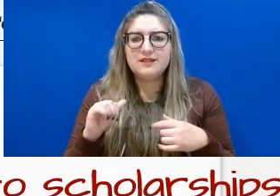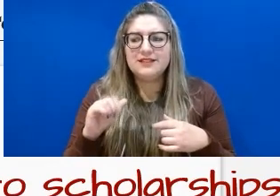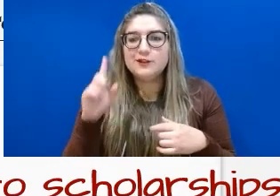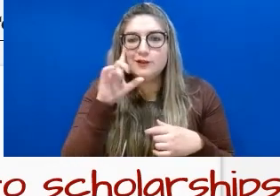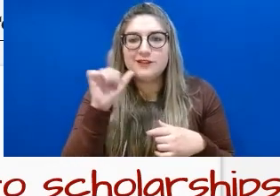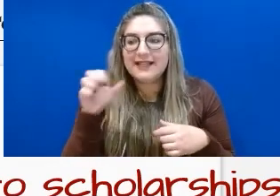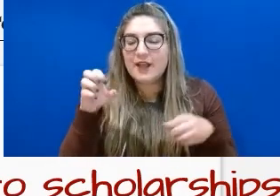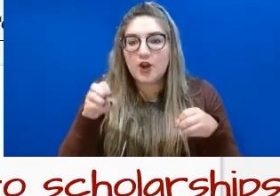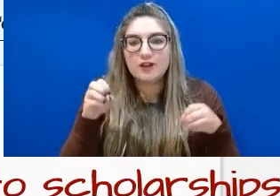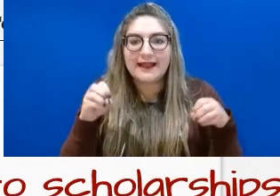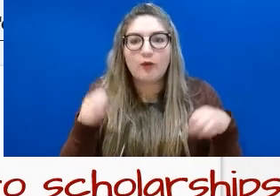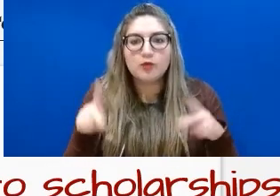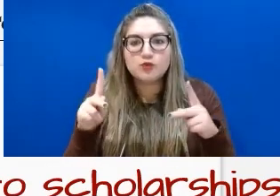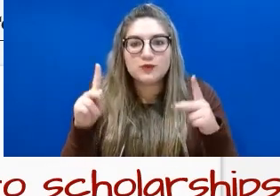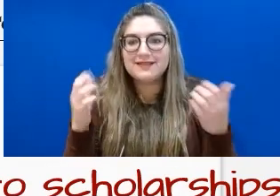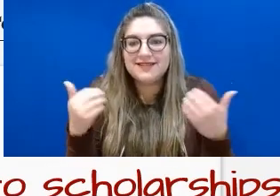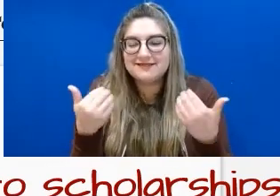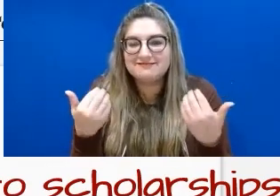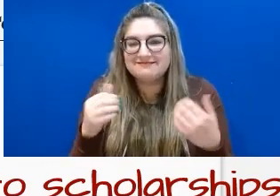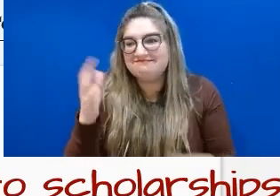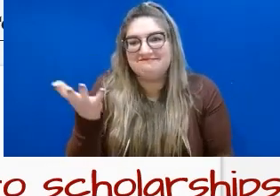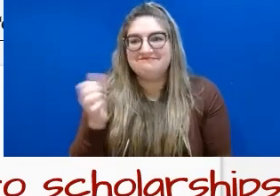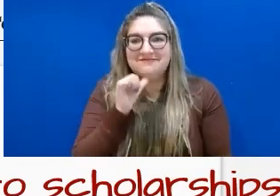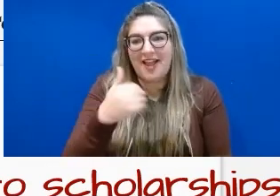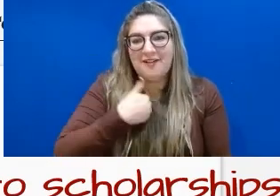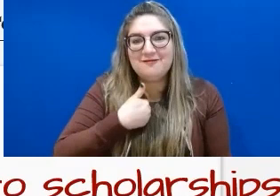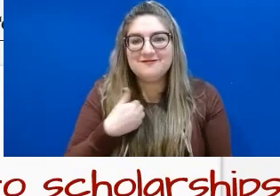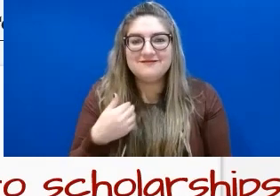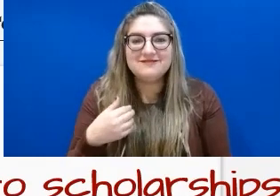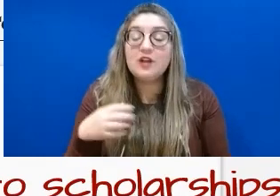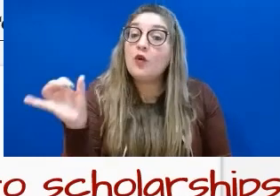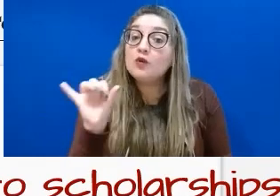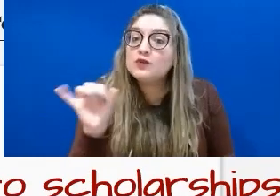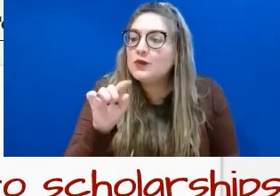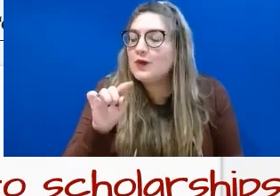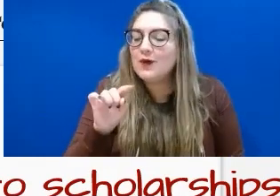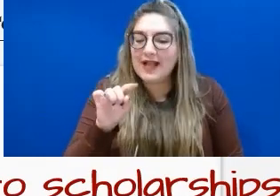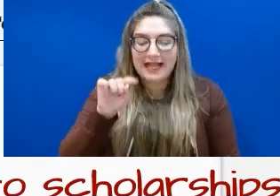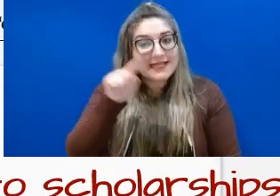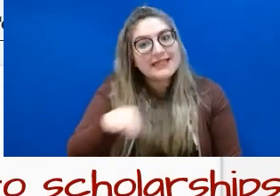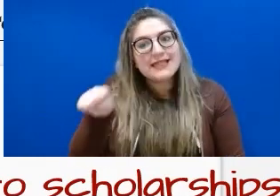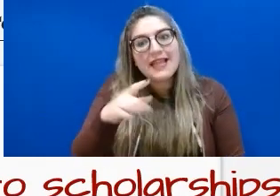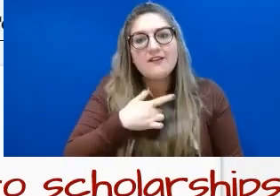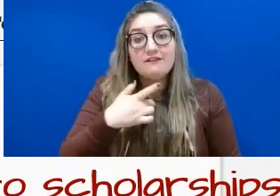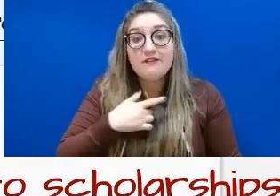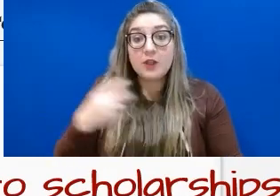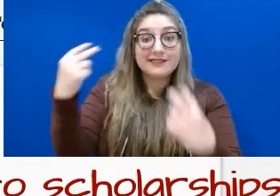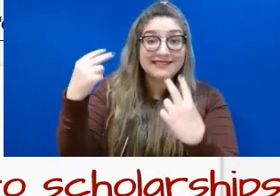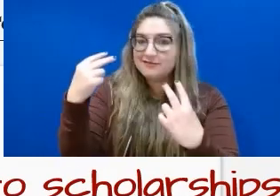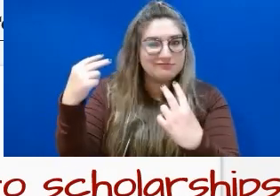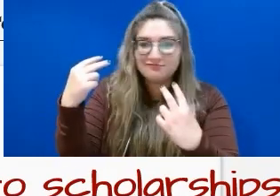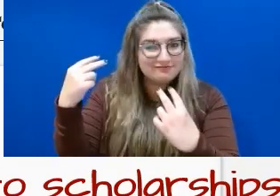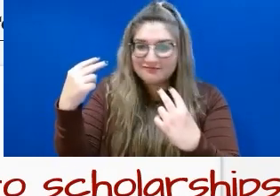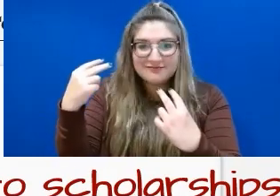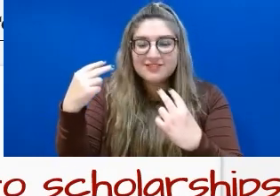So like someone saying a job, they become invisible because they don't, even though if they are getting opportunities, we get them all